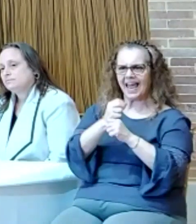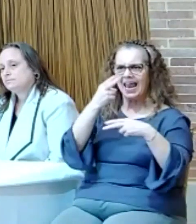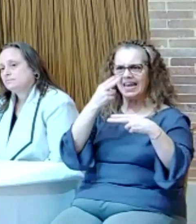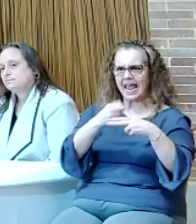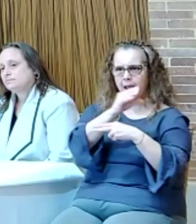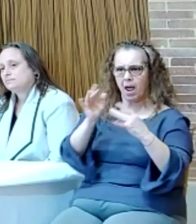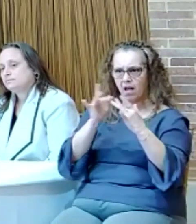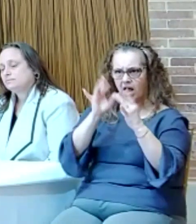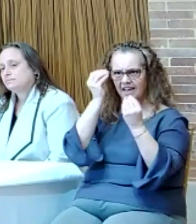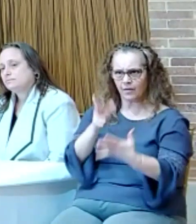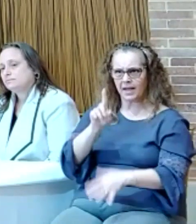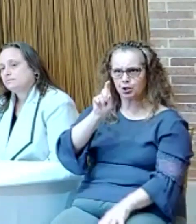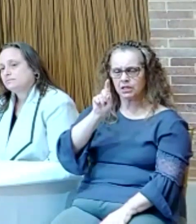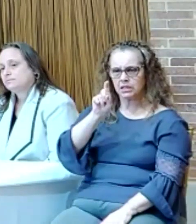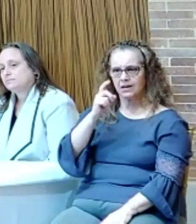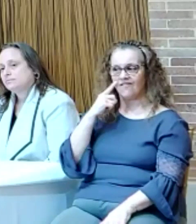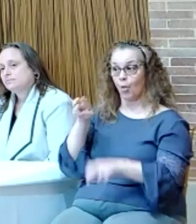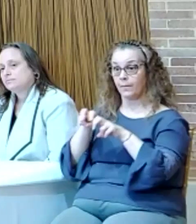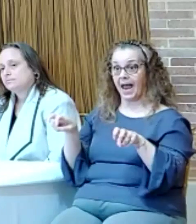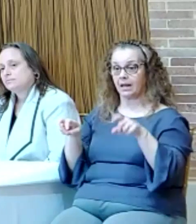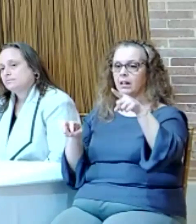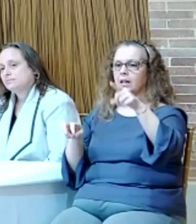contact information for the